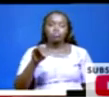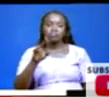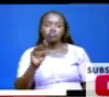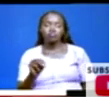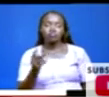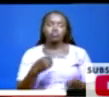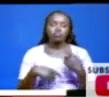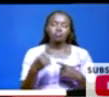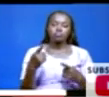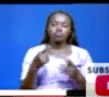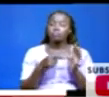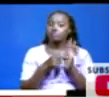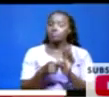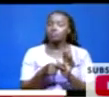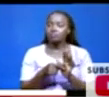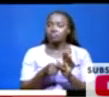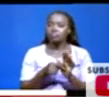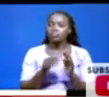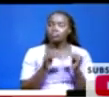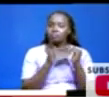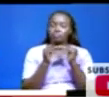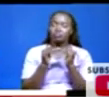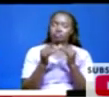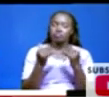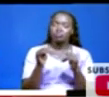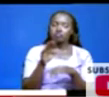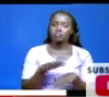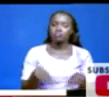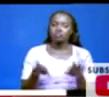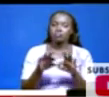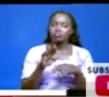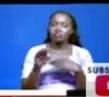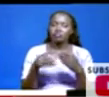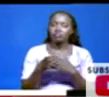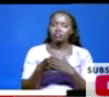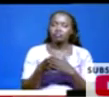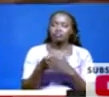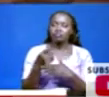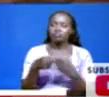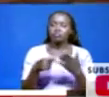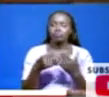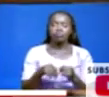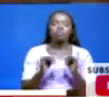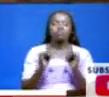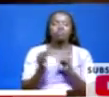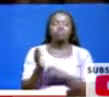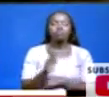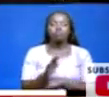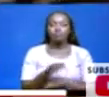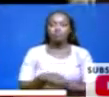It just goes to show it's an equal playing field for everybody. And that's what we are trying to bring back.